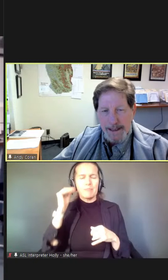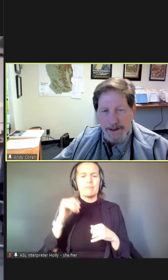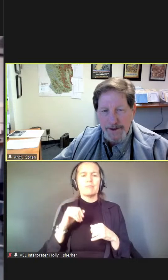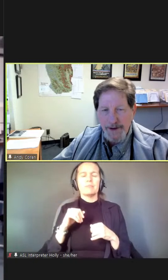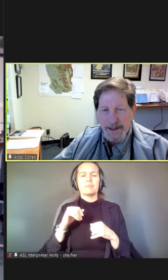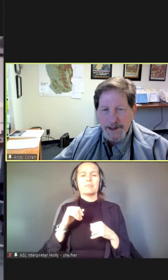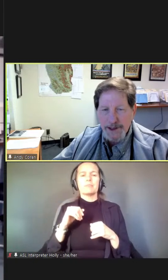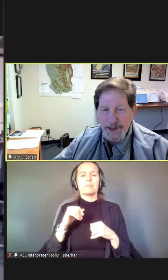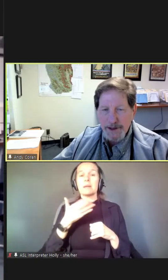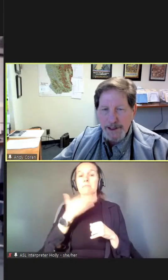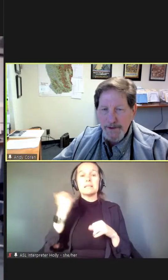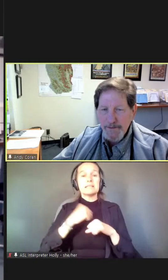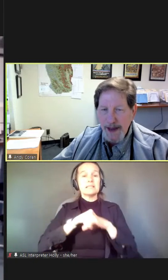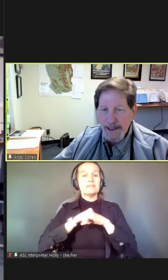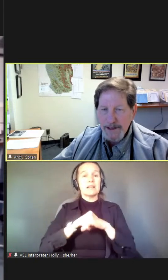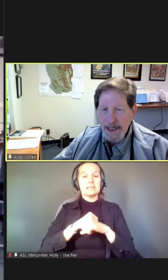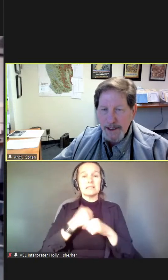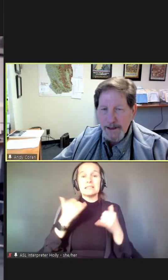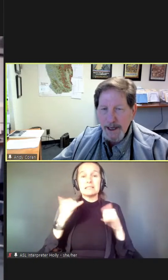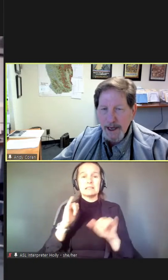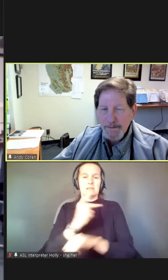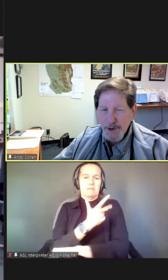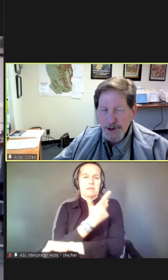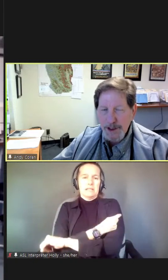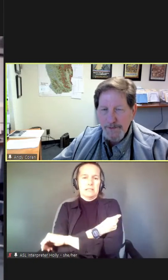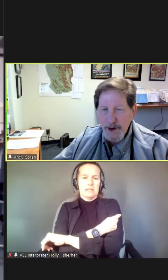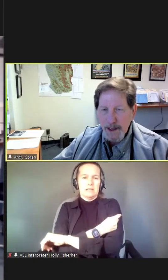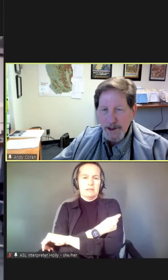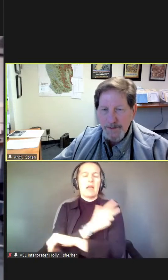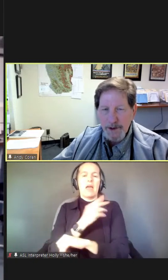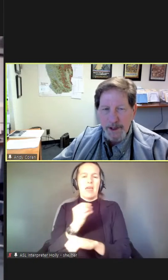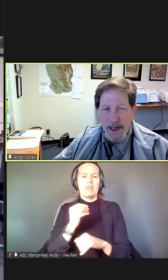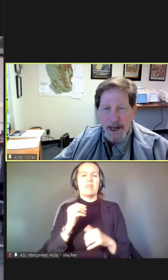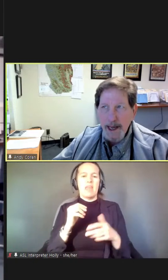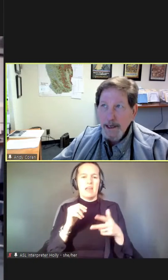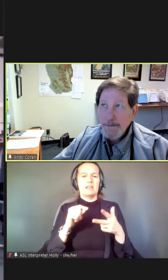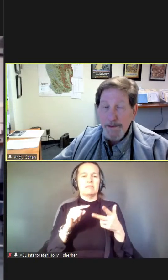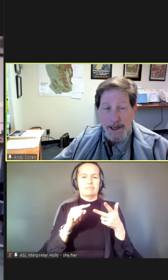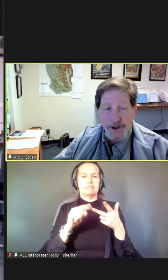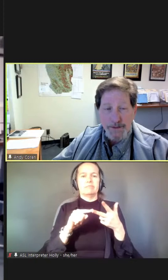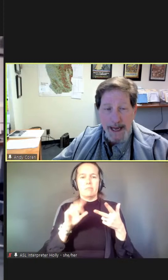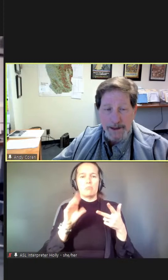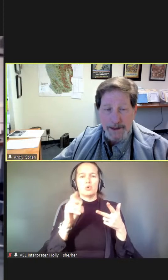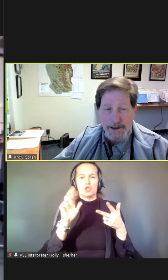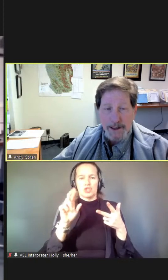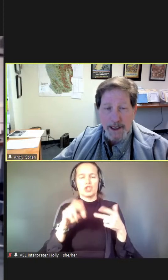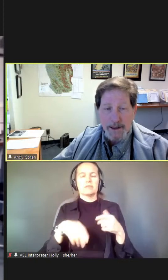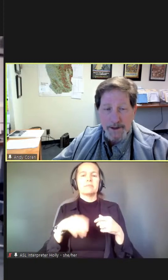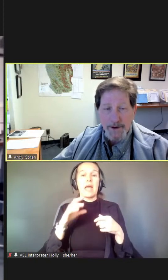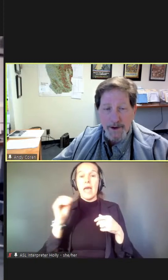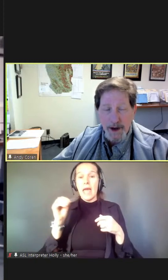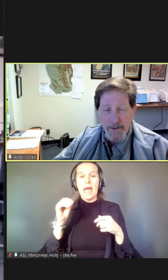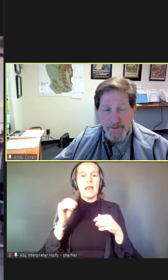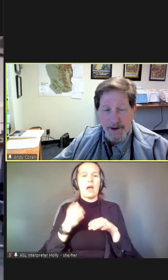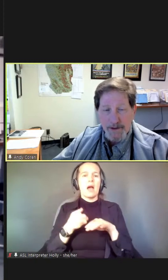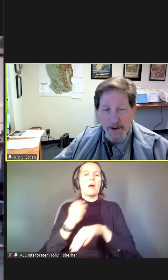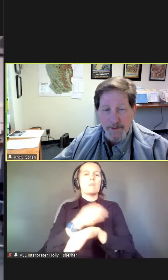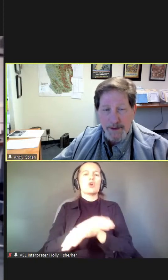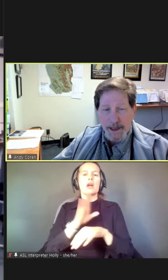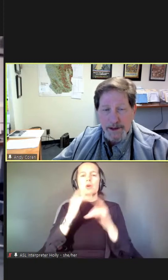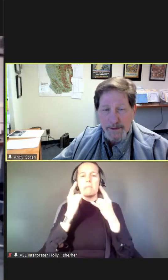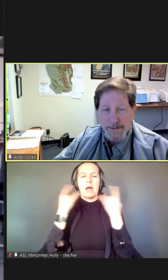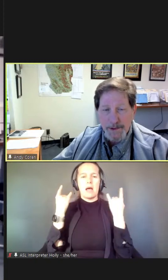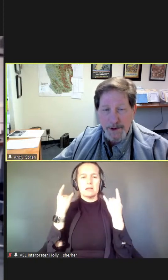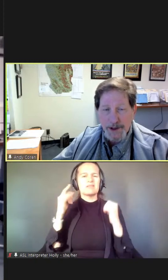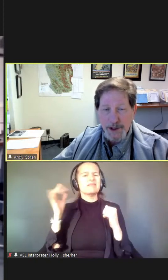The best defense is still to get vaccinated and boosted if you're eligible, and upgrade your masks. The federal